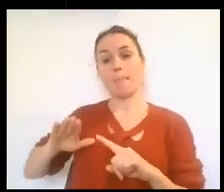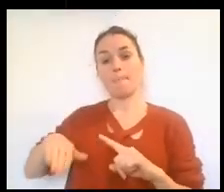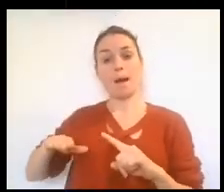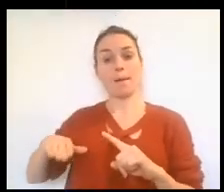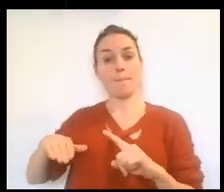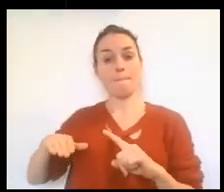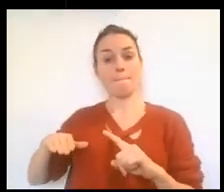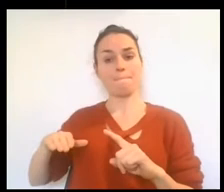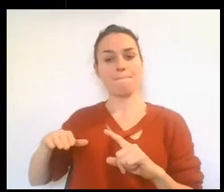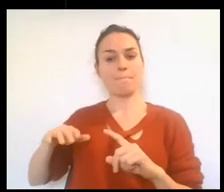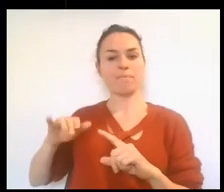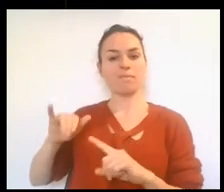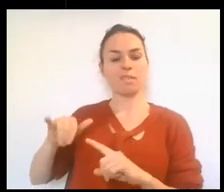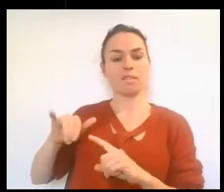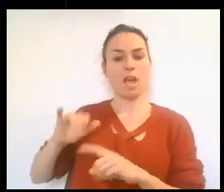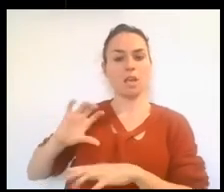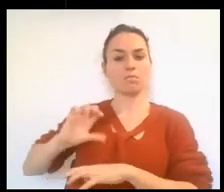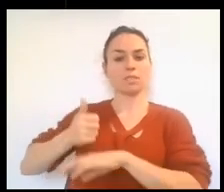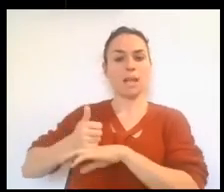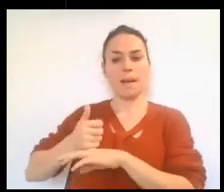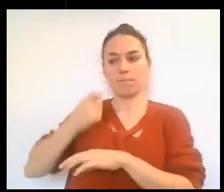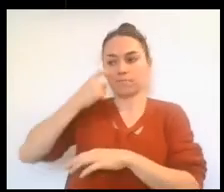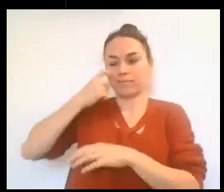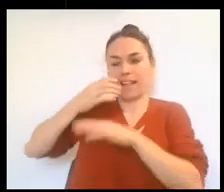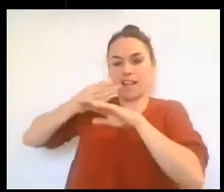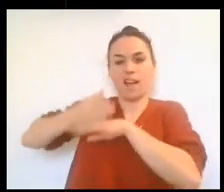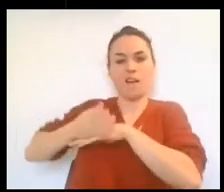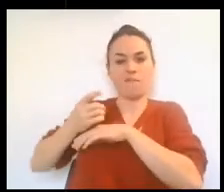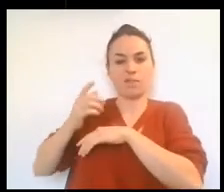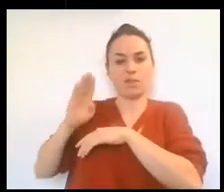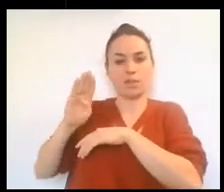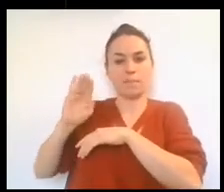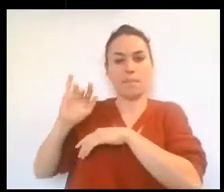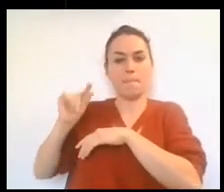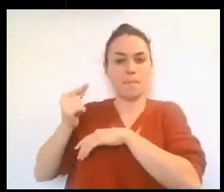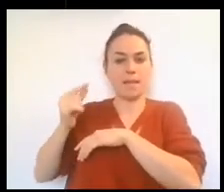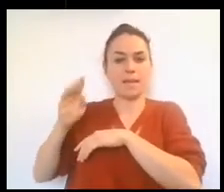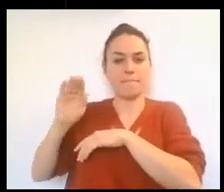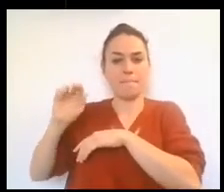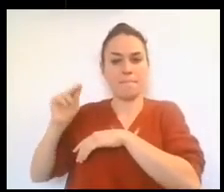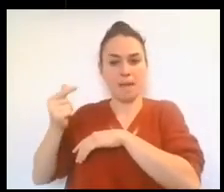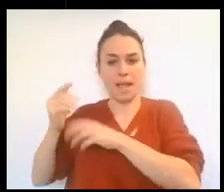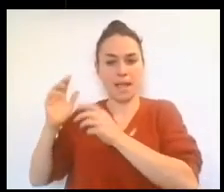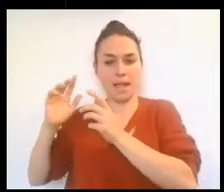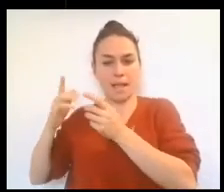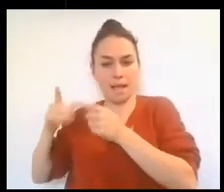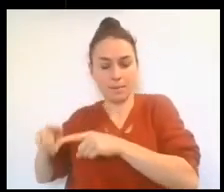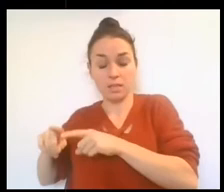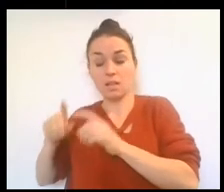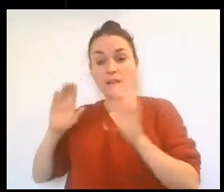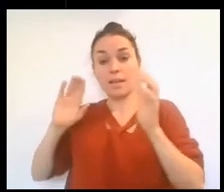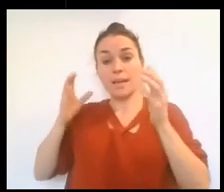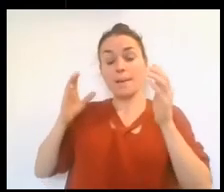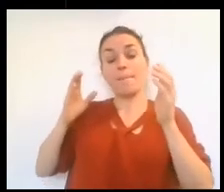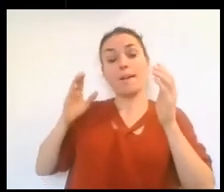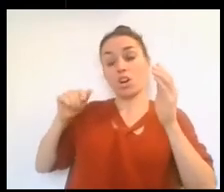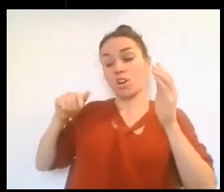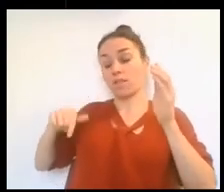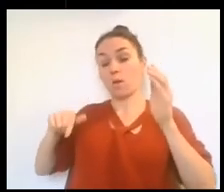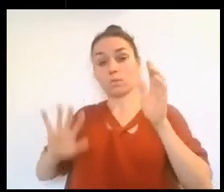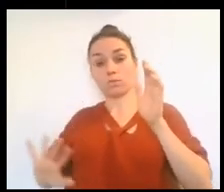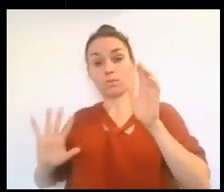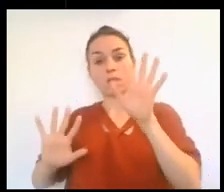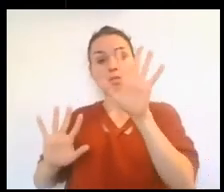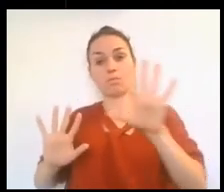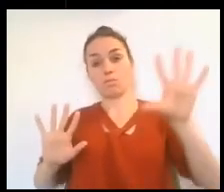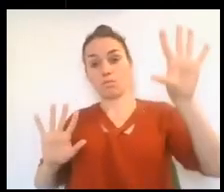Bang, compared to the galaxies up here, which are the galaxies that appear now